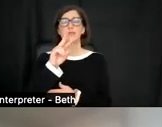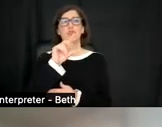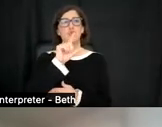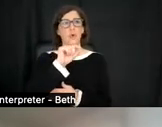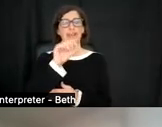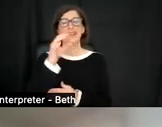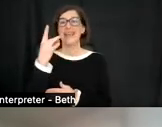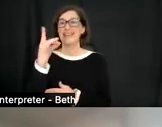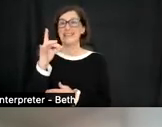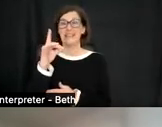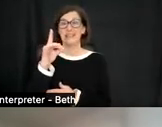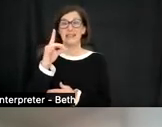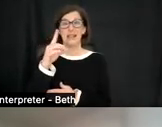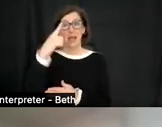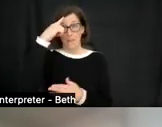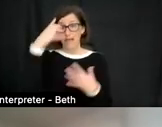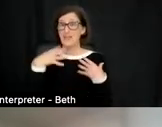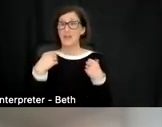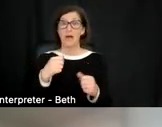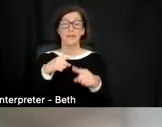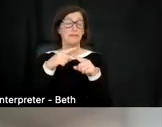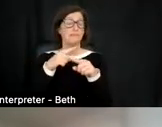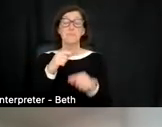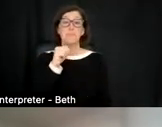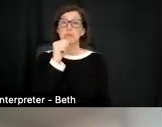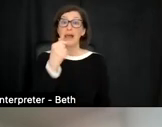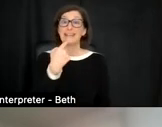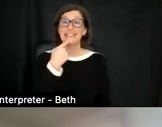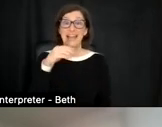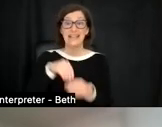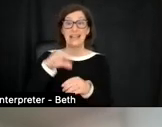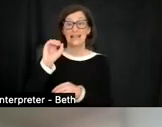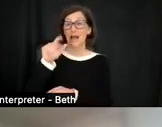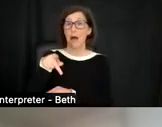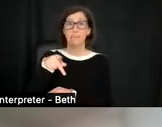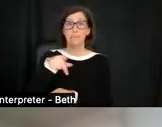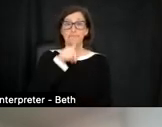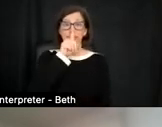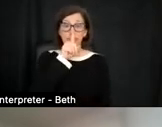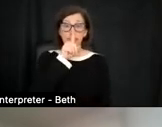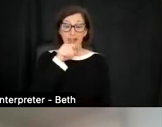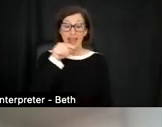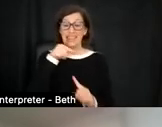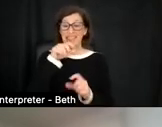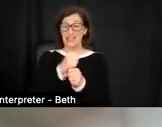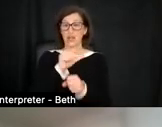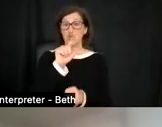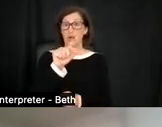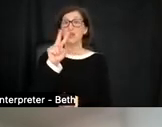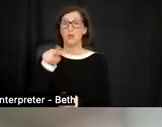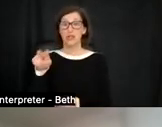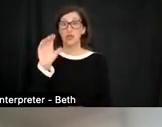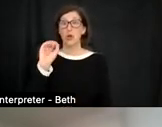was not even mentioned in the COP. This year in 2022, the COP